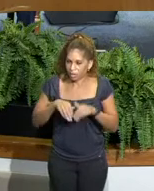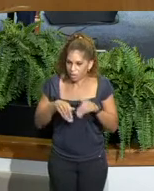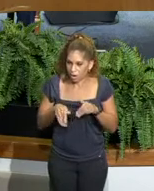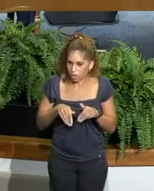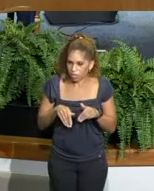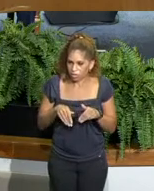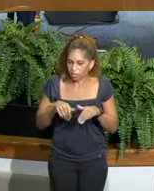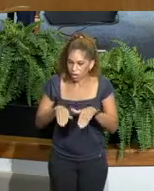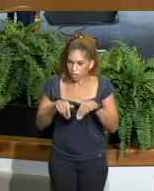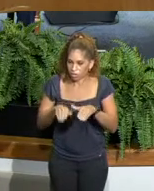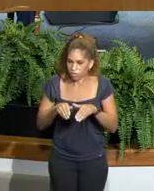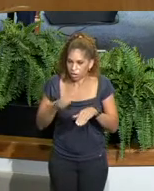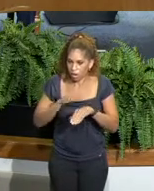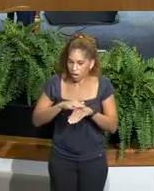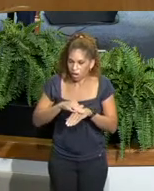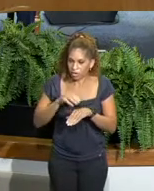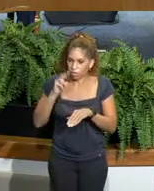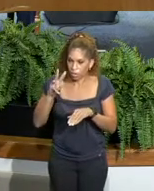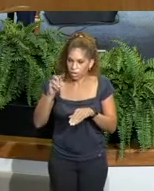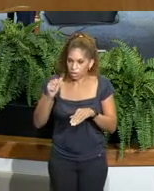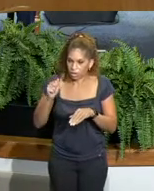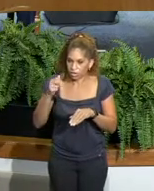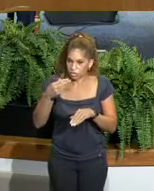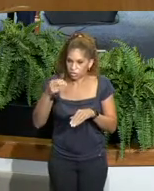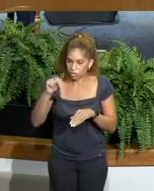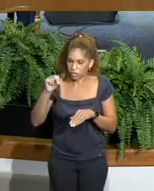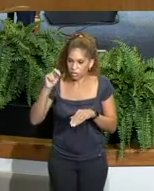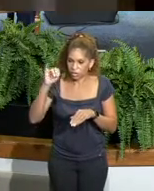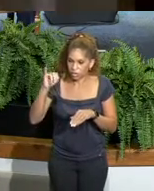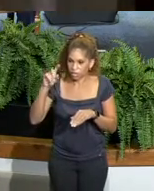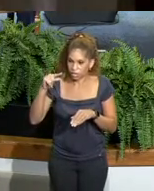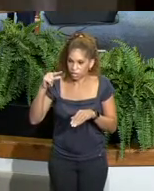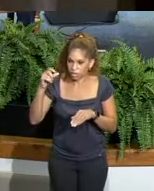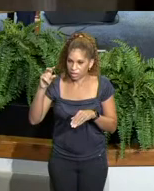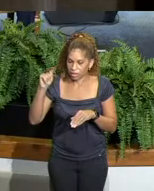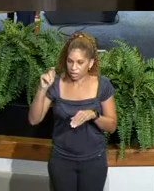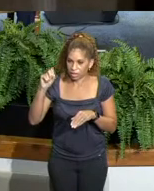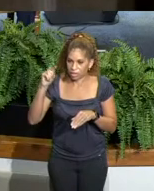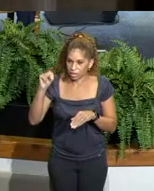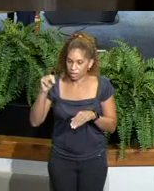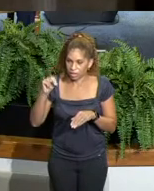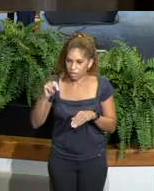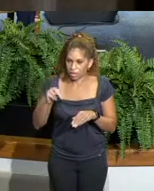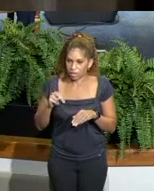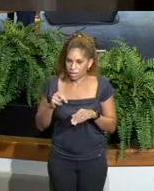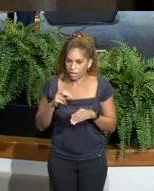was a $2 minimum wage, which indexed by inflation, would be $15 today.